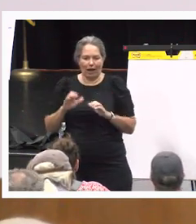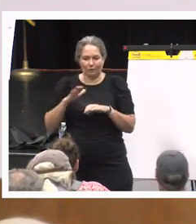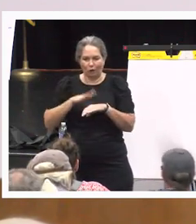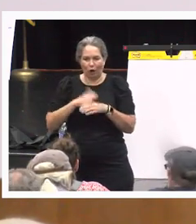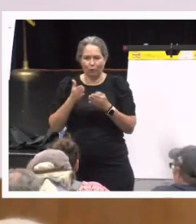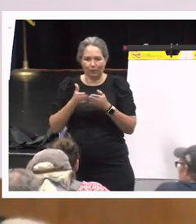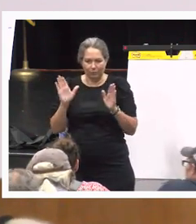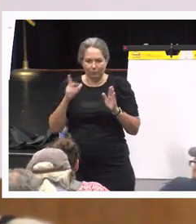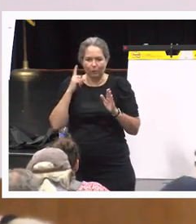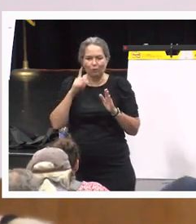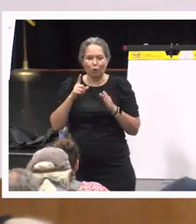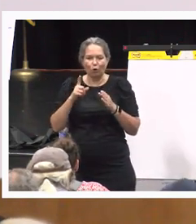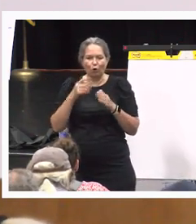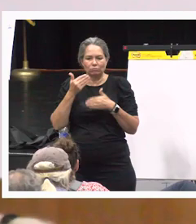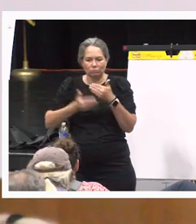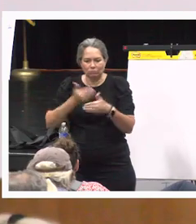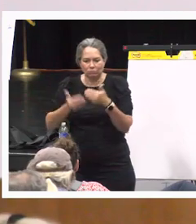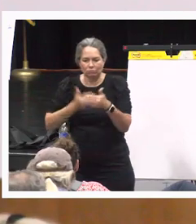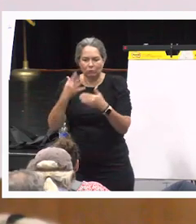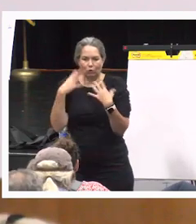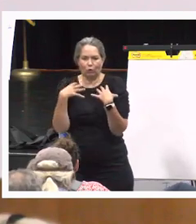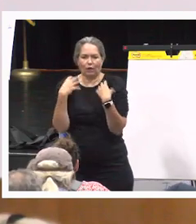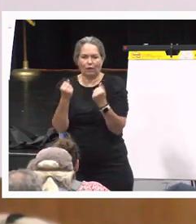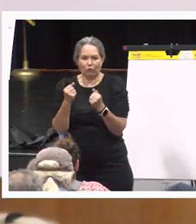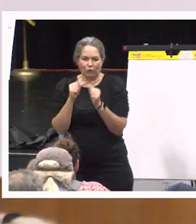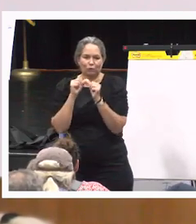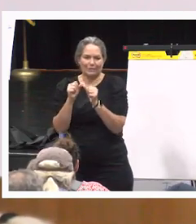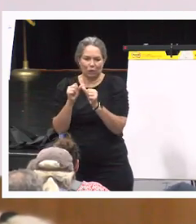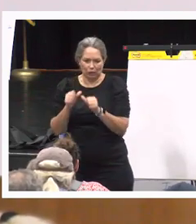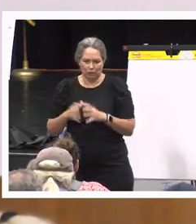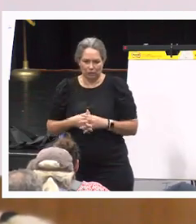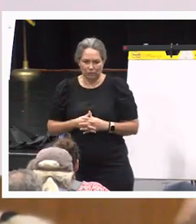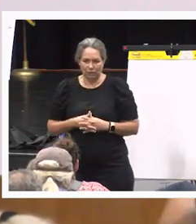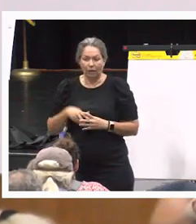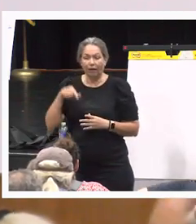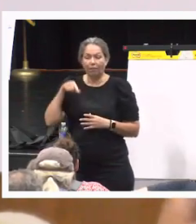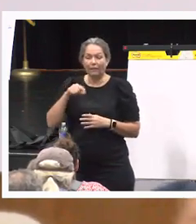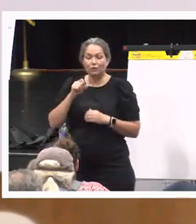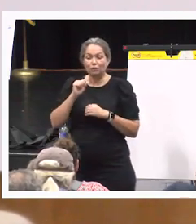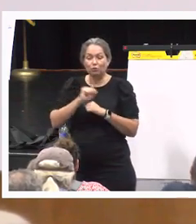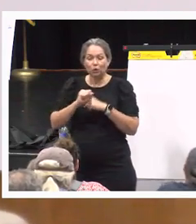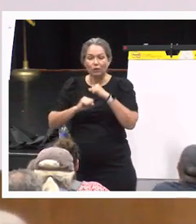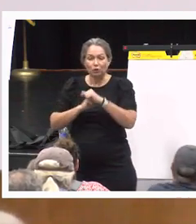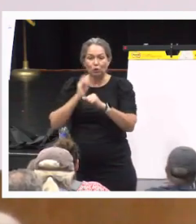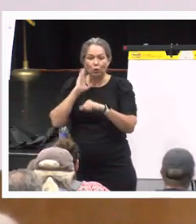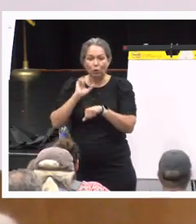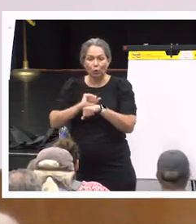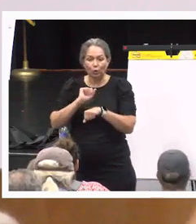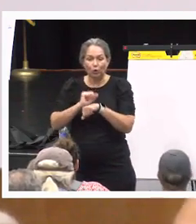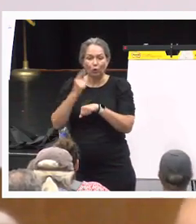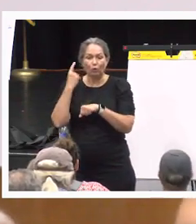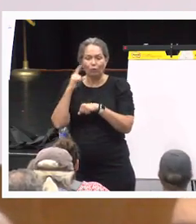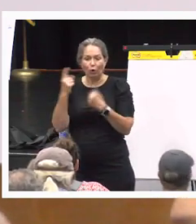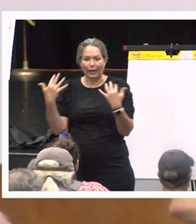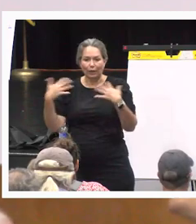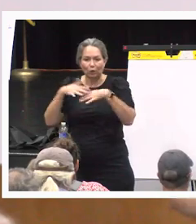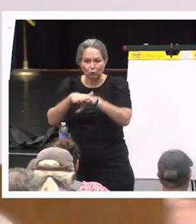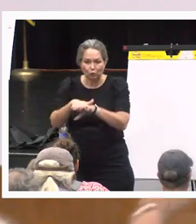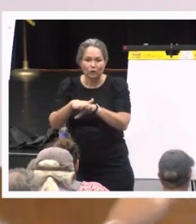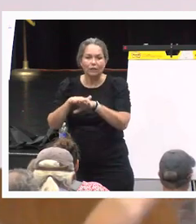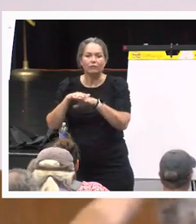drive implementation toward recovery and resilience. This structure would work to build a deep, inclusive community